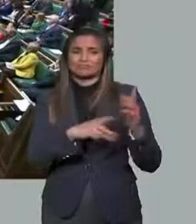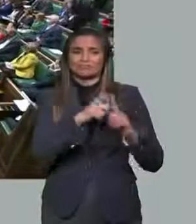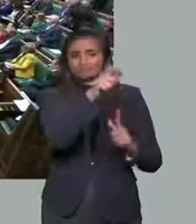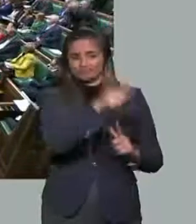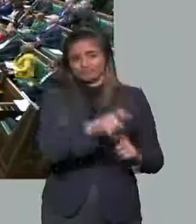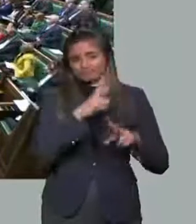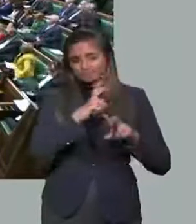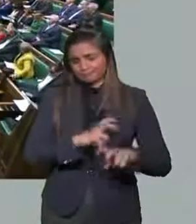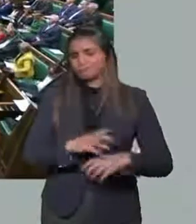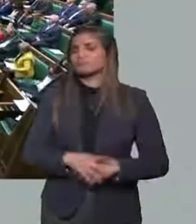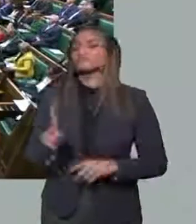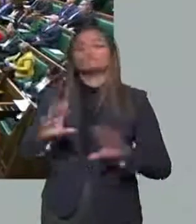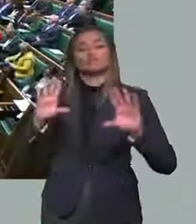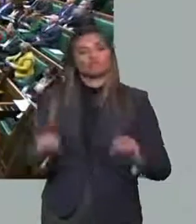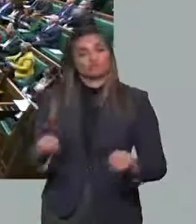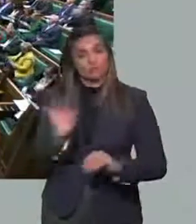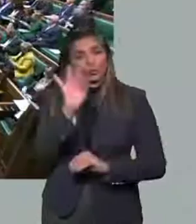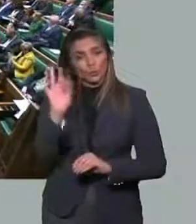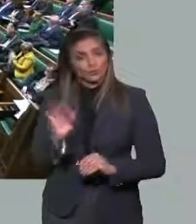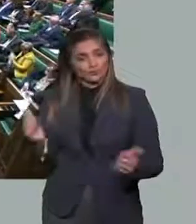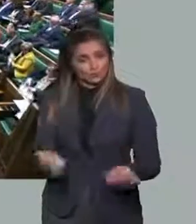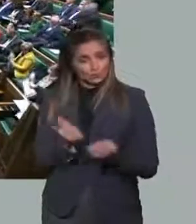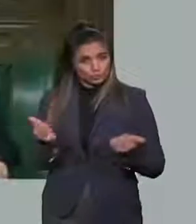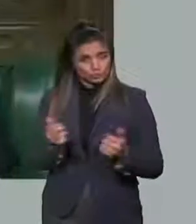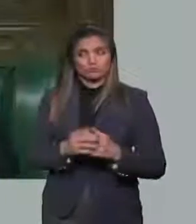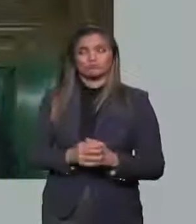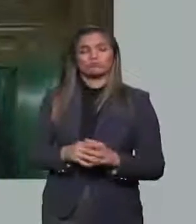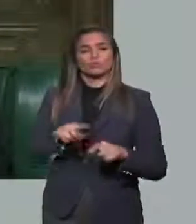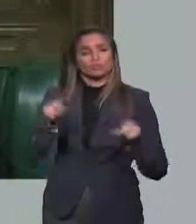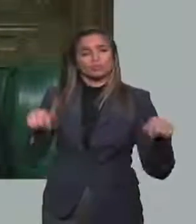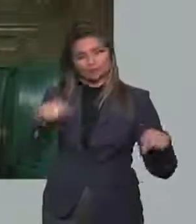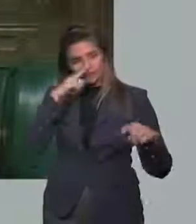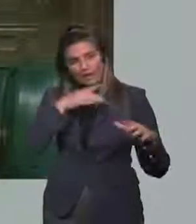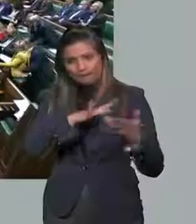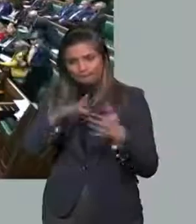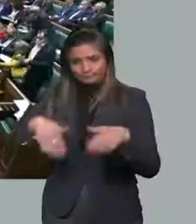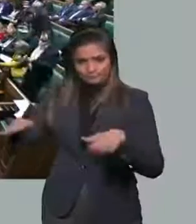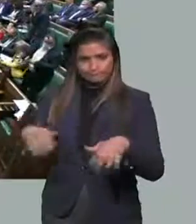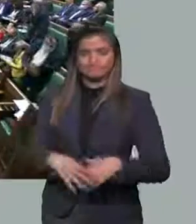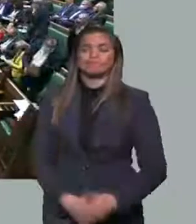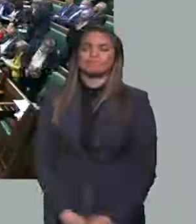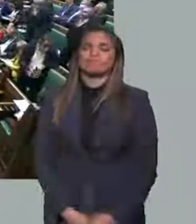That finishes questions. I'll just let the room clear and then I'll do a punch one.